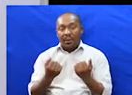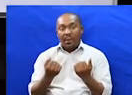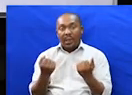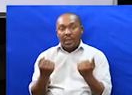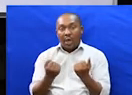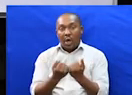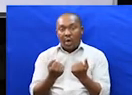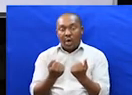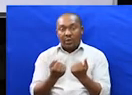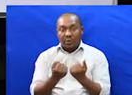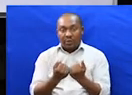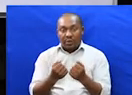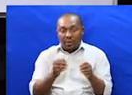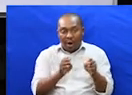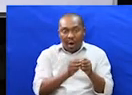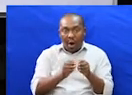constituents, composition.